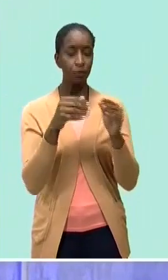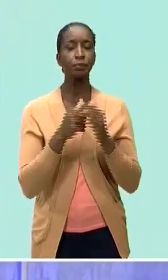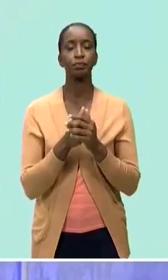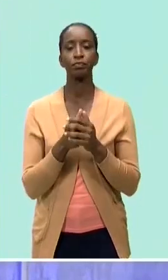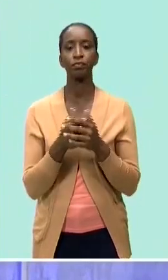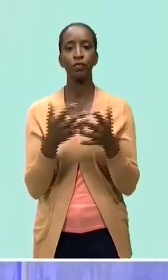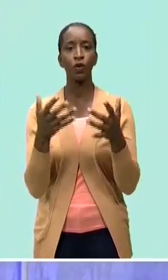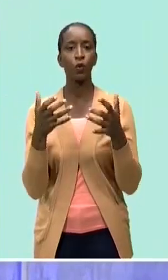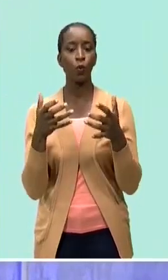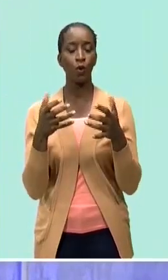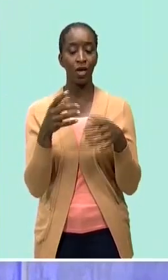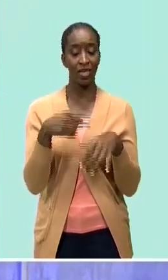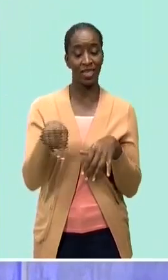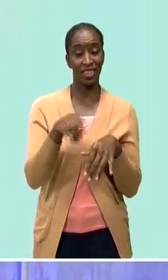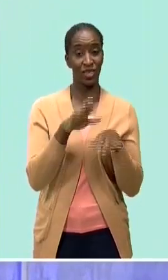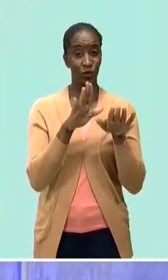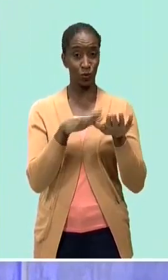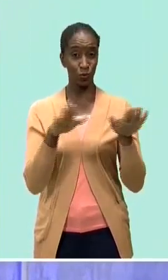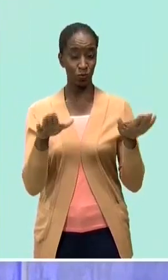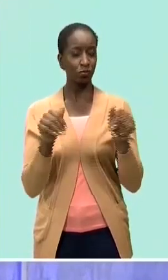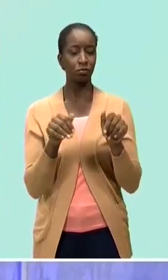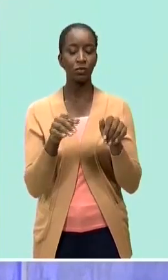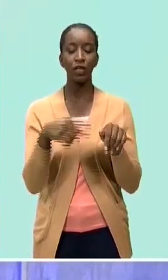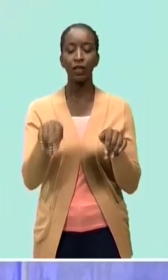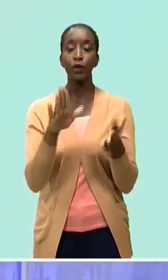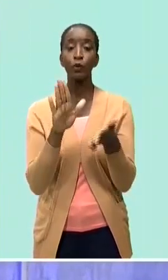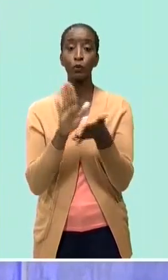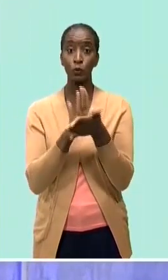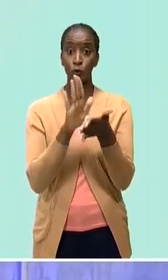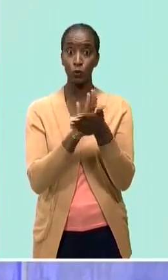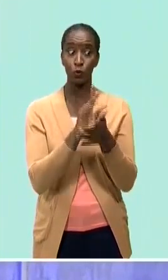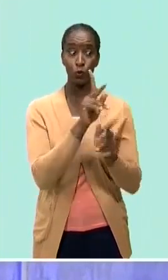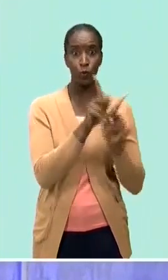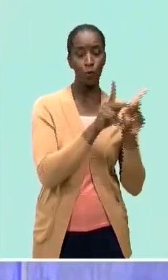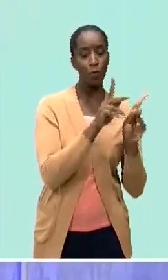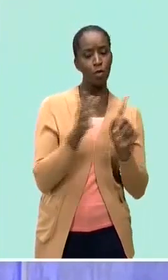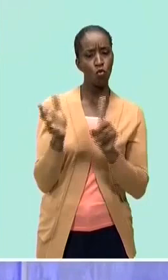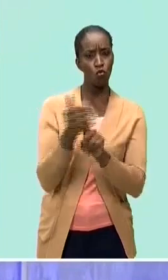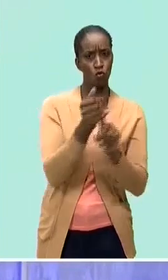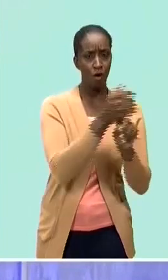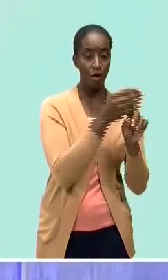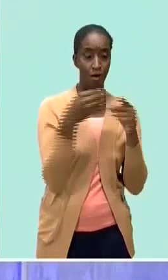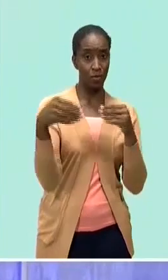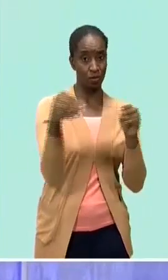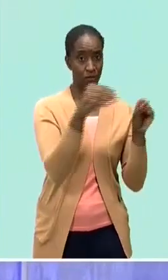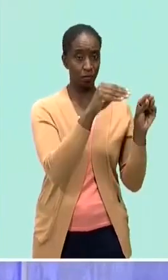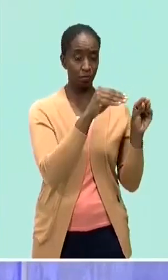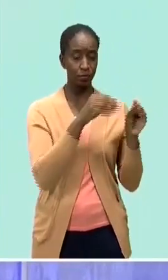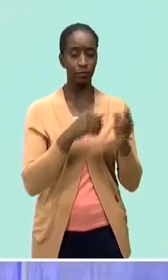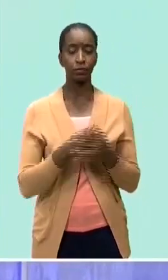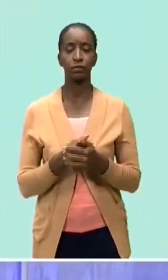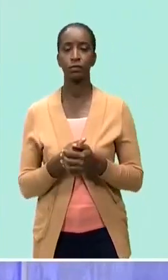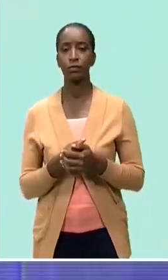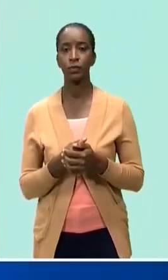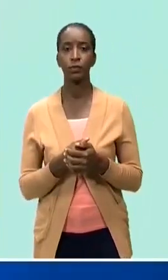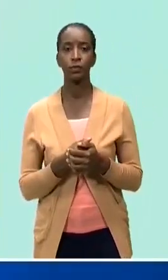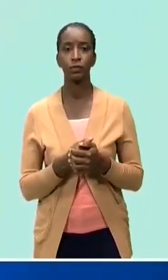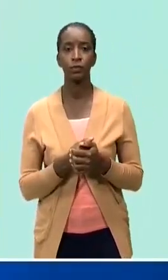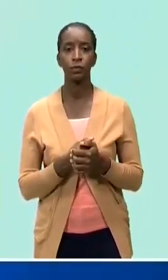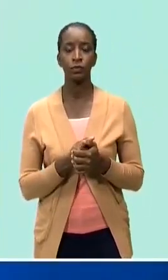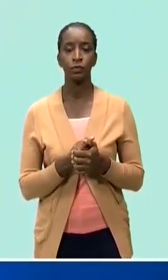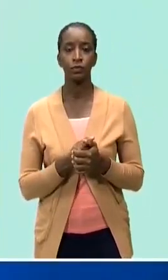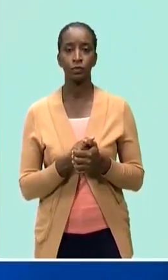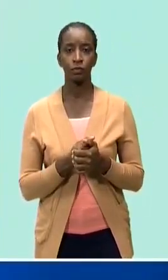of preventing schools from becoming fertile grounds for traffickers. We have a report from DPI. Minister of